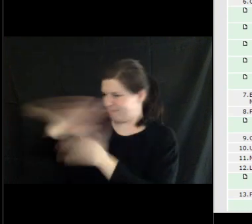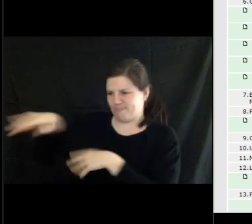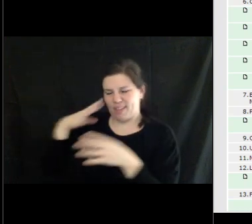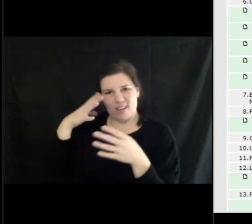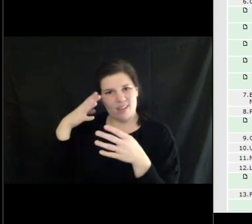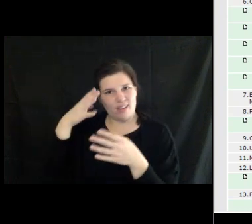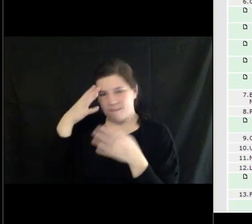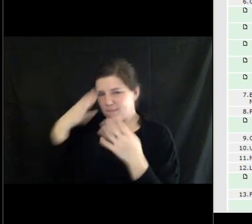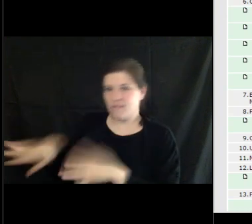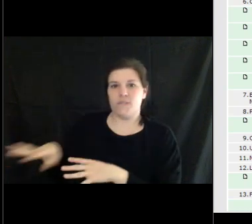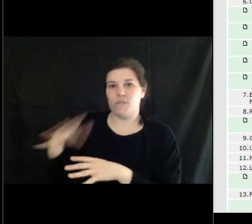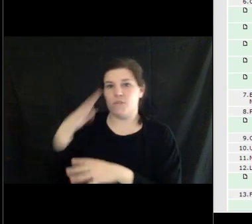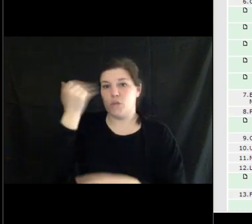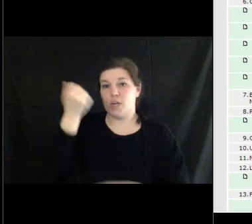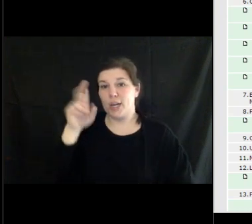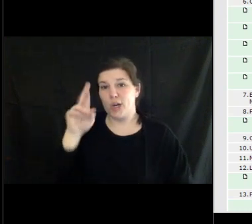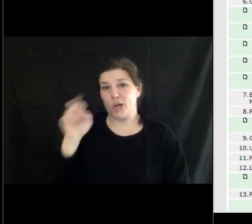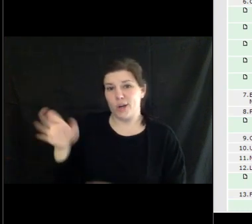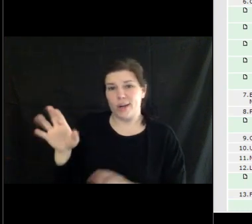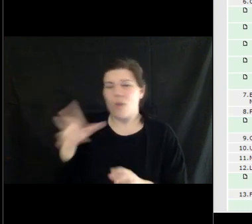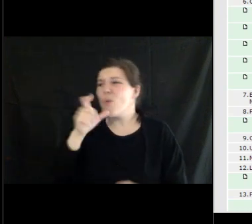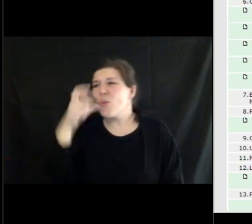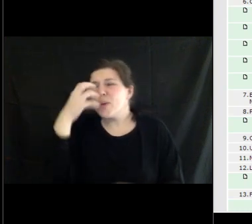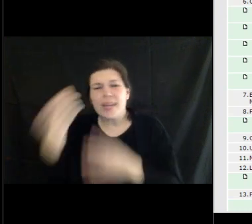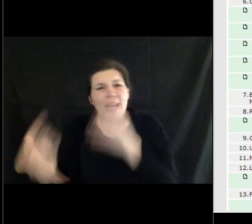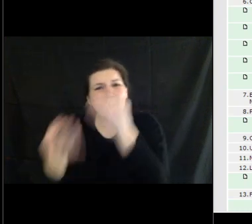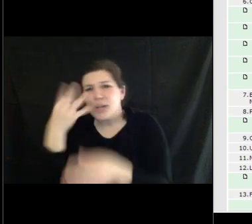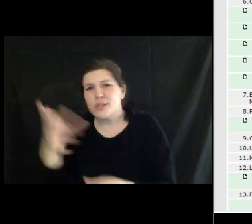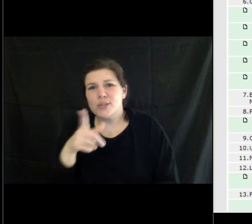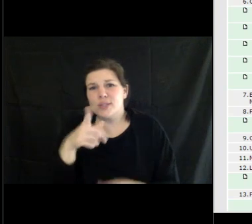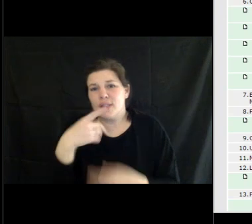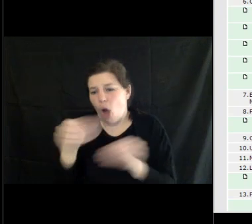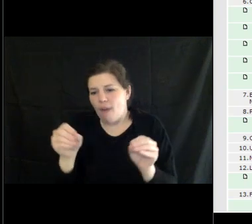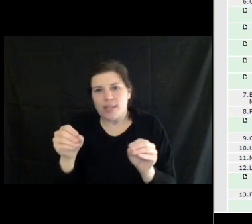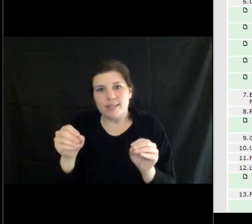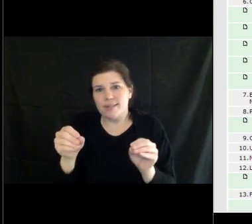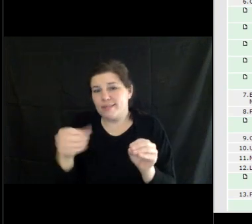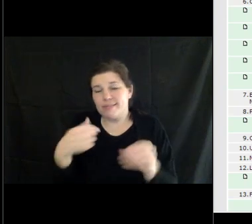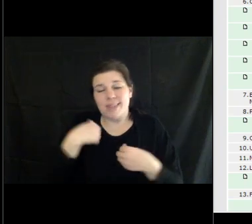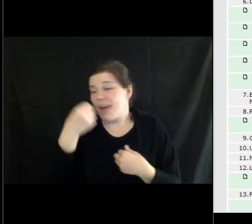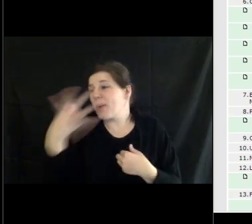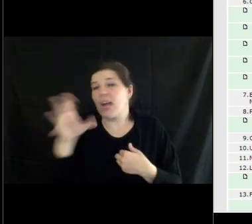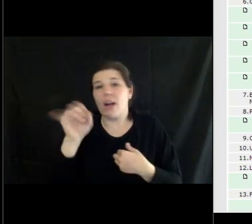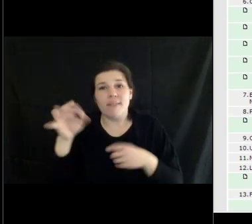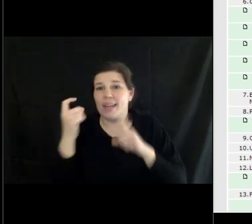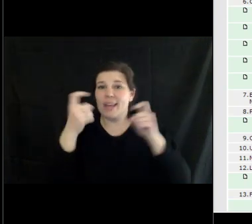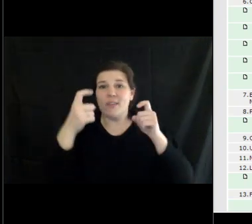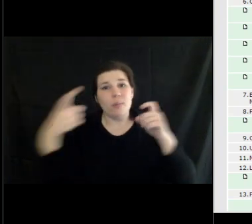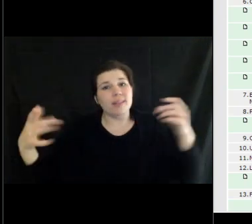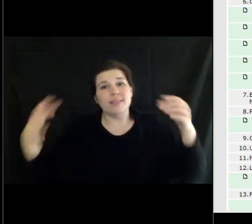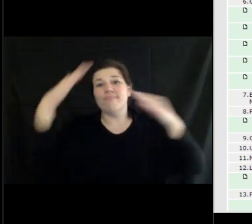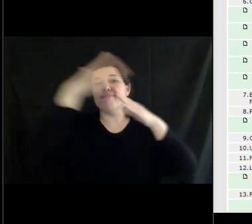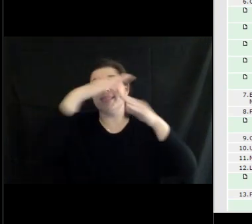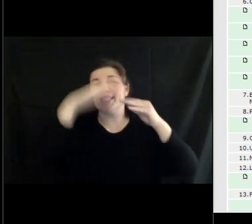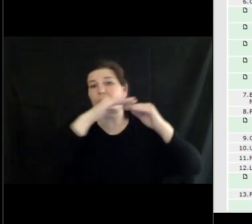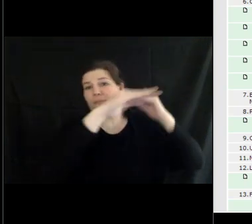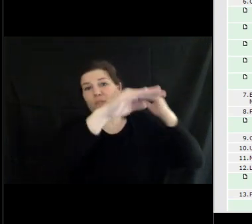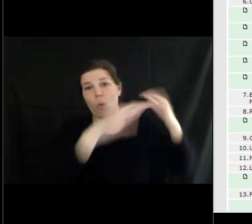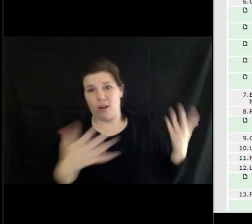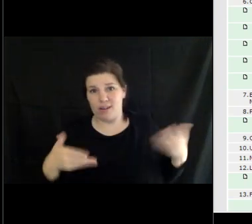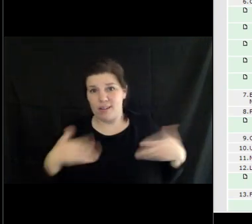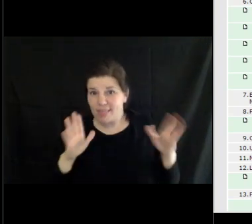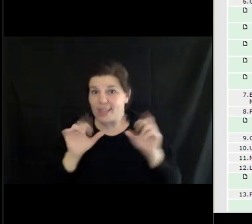cares whose office somebody's in? They're running the city. I don't give a shit if they get the whole top floor. You know what I mean? Let's move on, be smart. You know, let's work